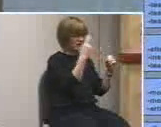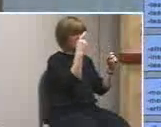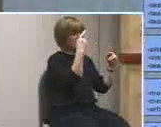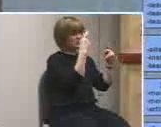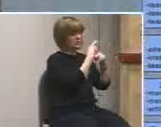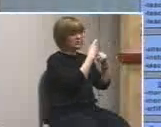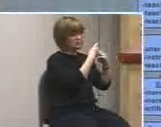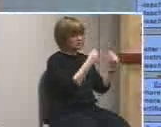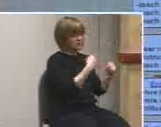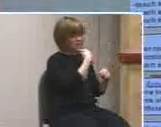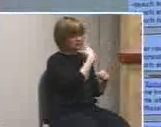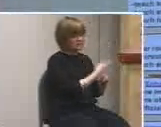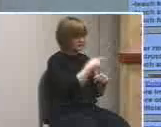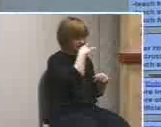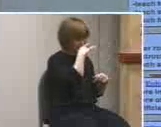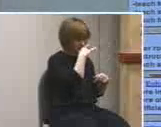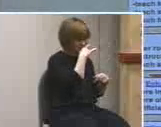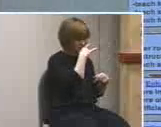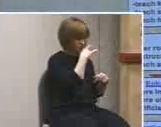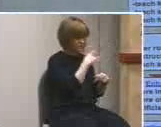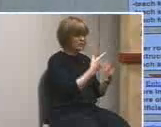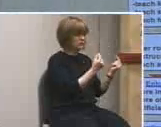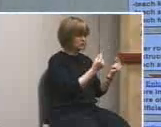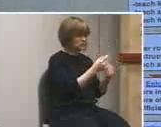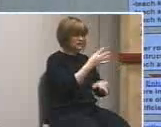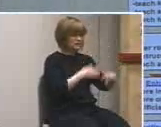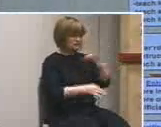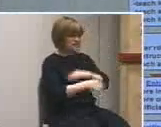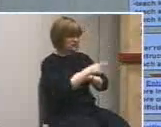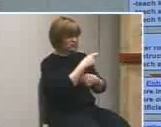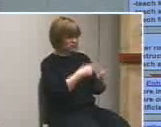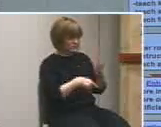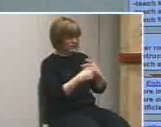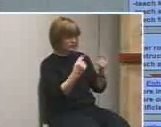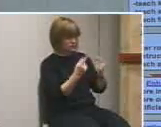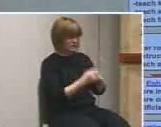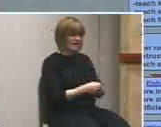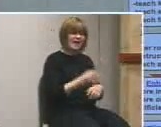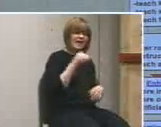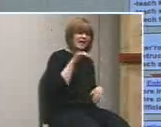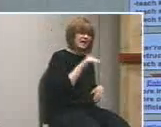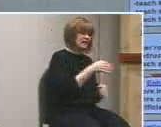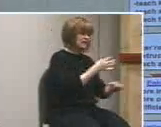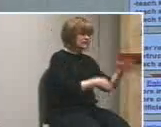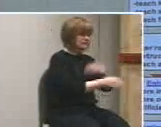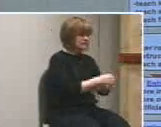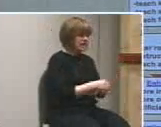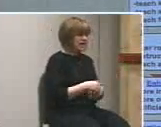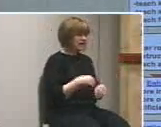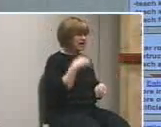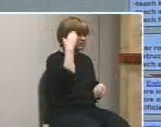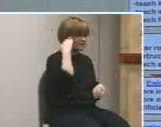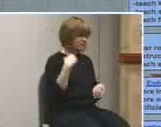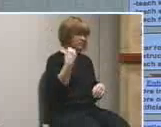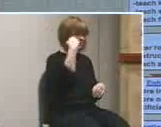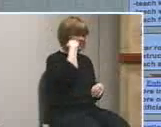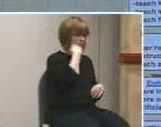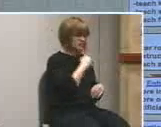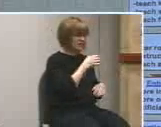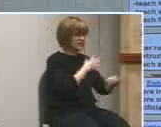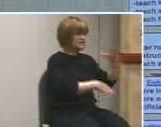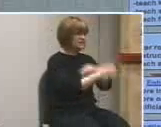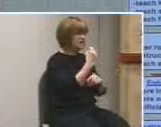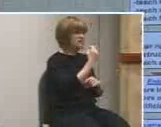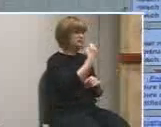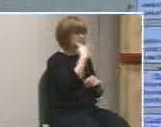tell that kid to do instead of what they're doing. Hey, instead of punching people in the face, hey, instead of spitting on us,